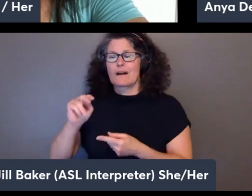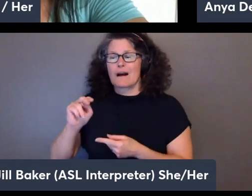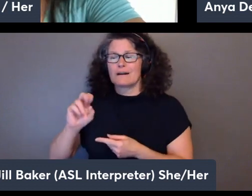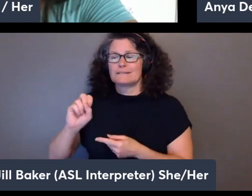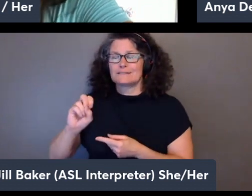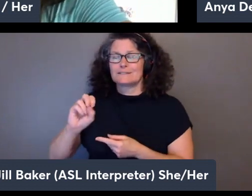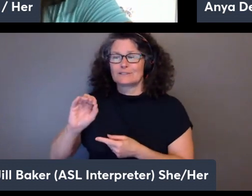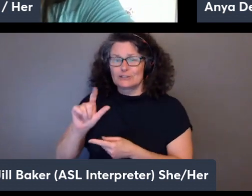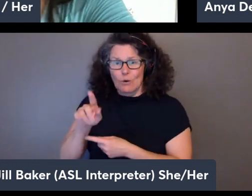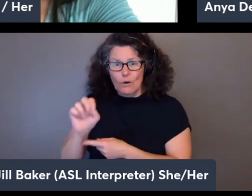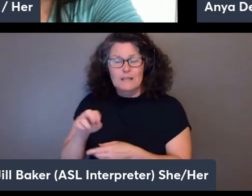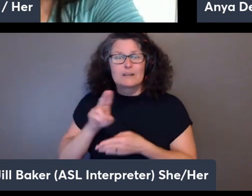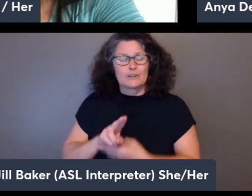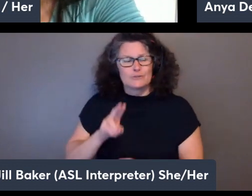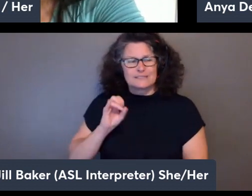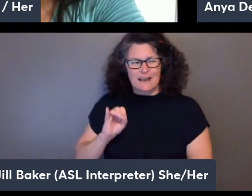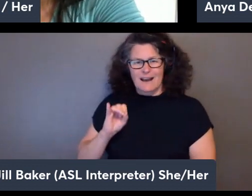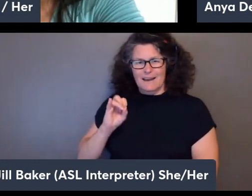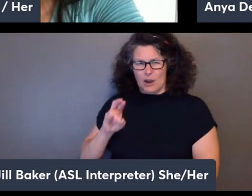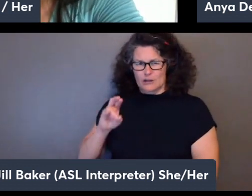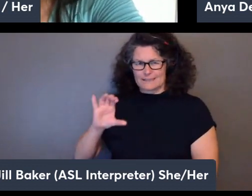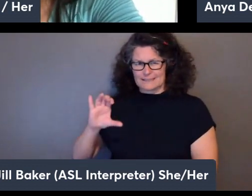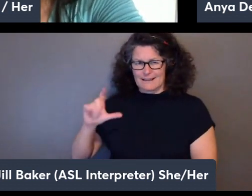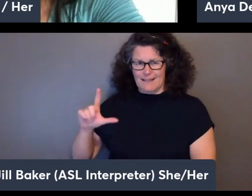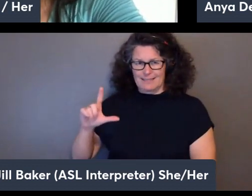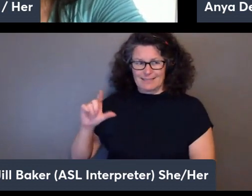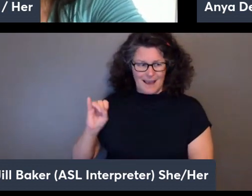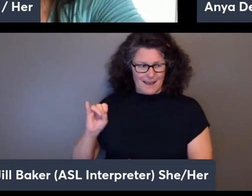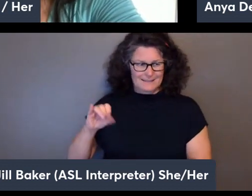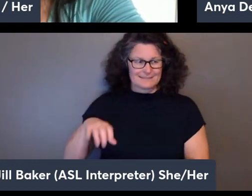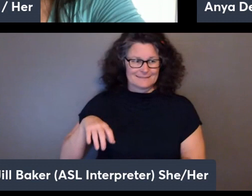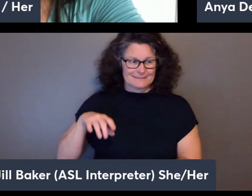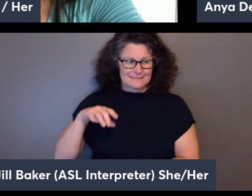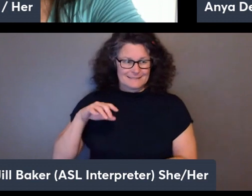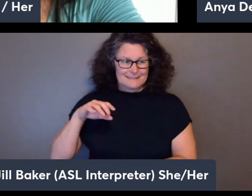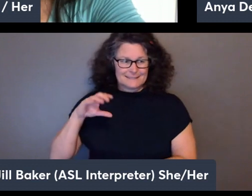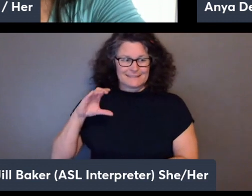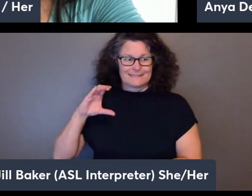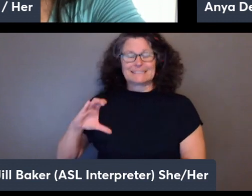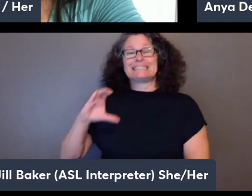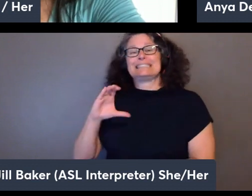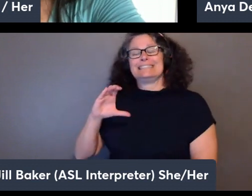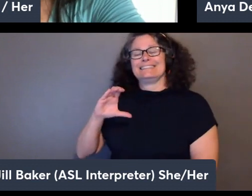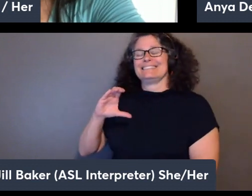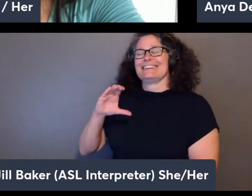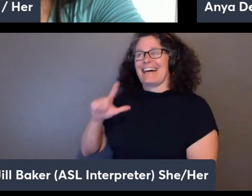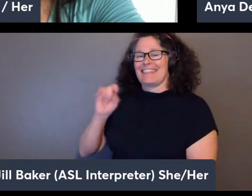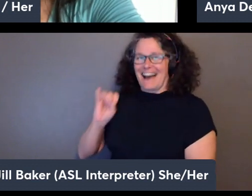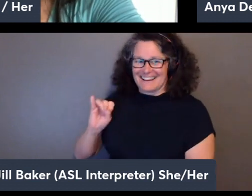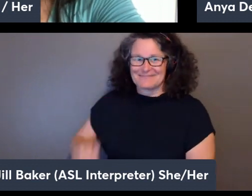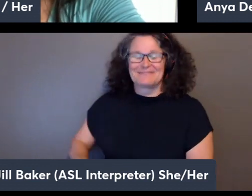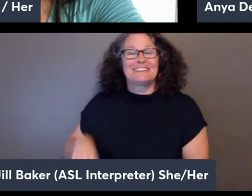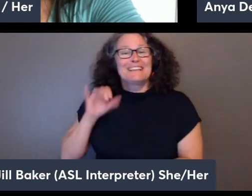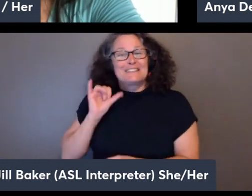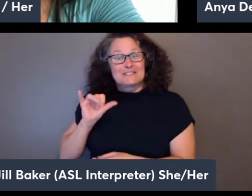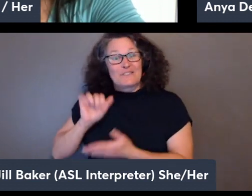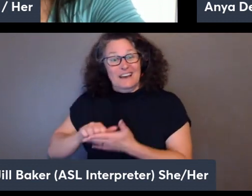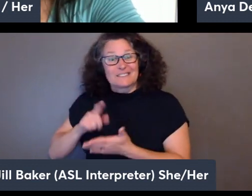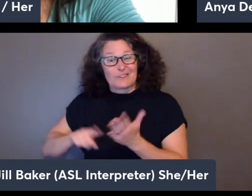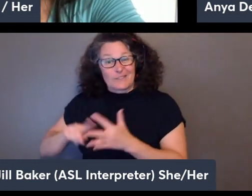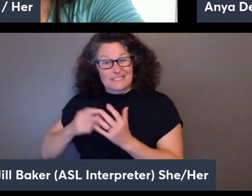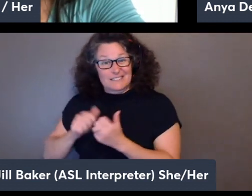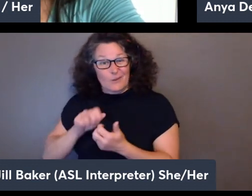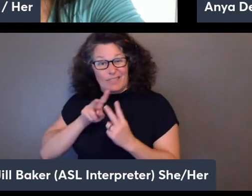our CLI. Just try, just create one stack and then stack sets and play it around. That's where I would start,